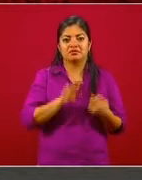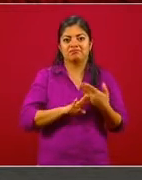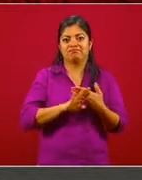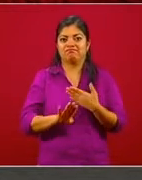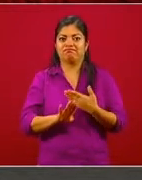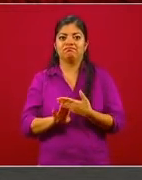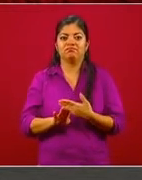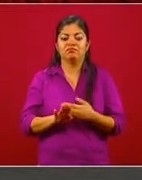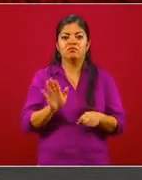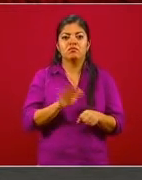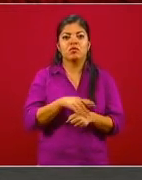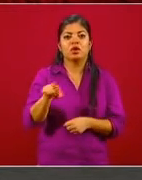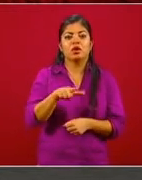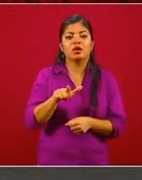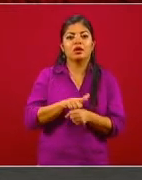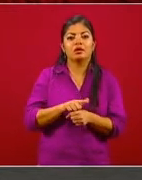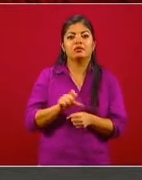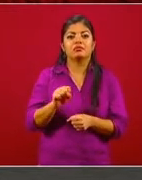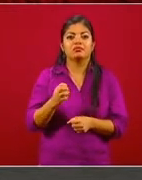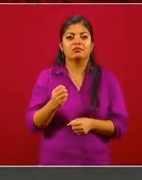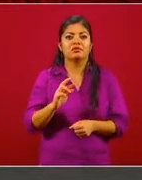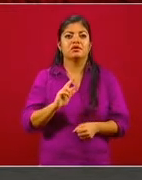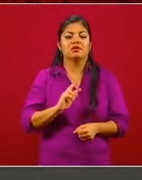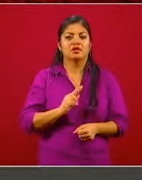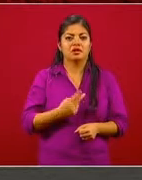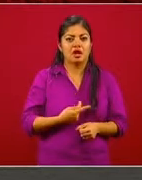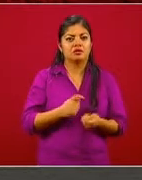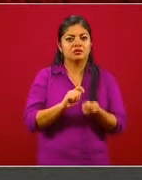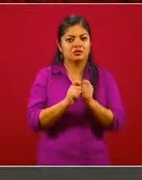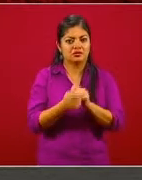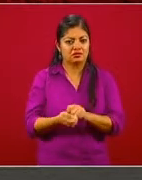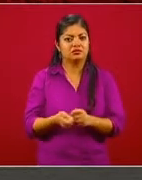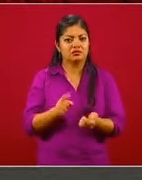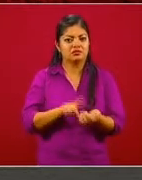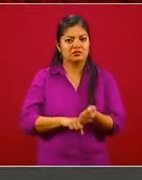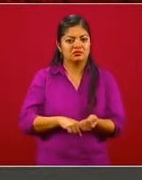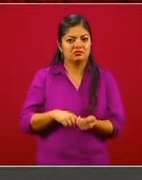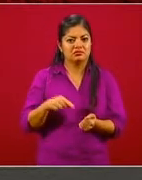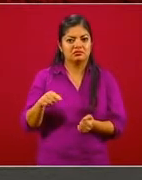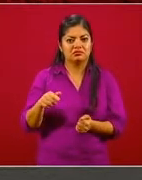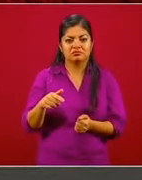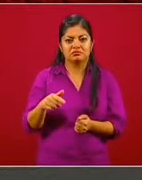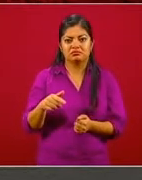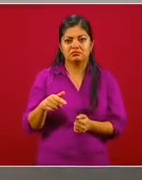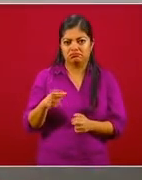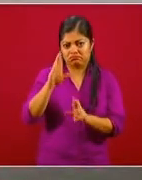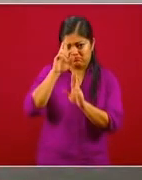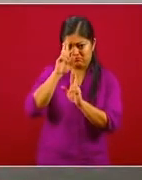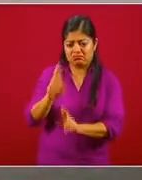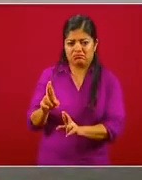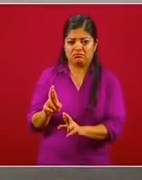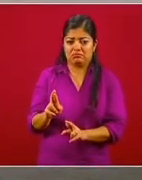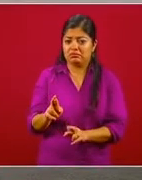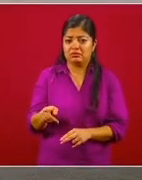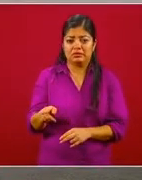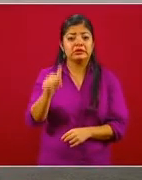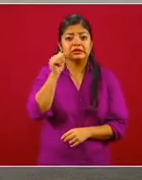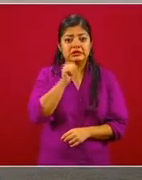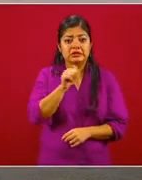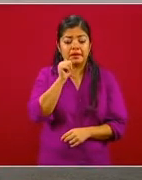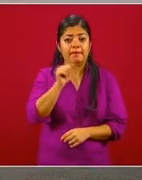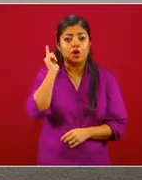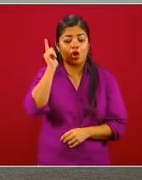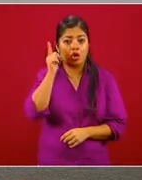really important day of commemoration for sexual orientation and gender